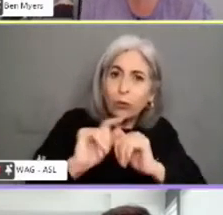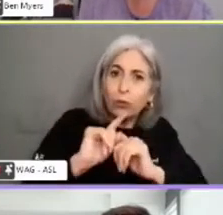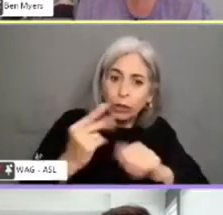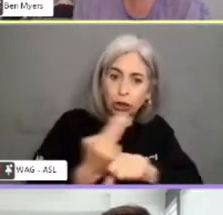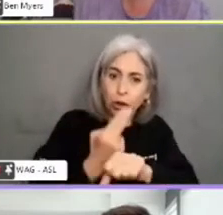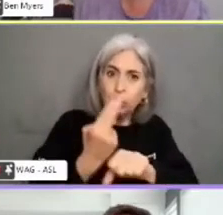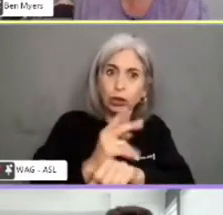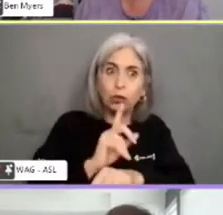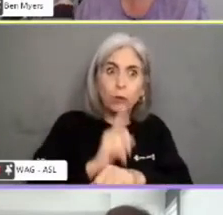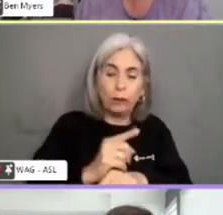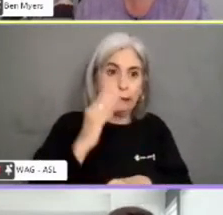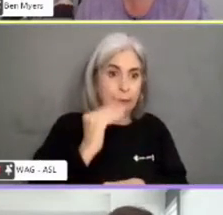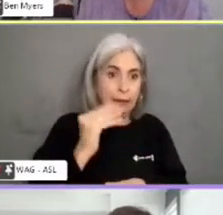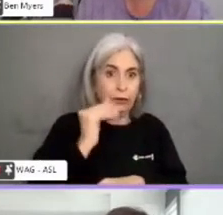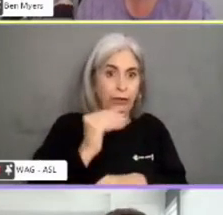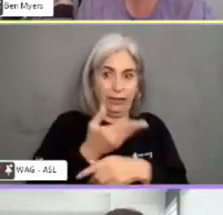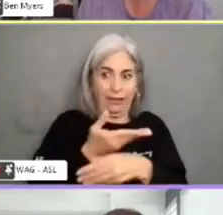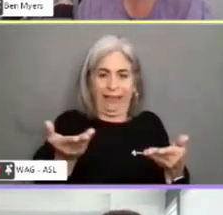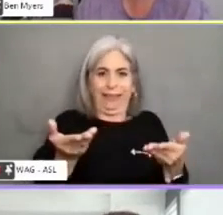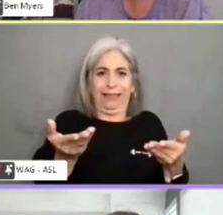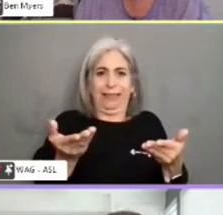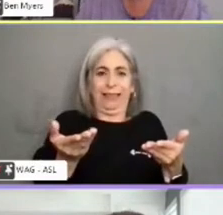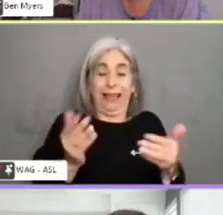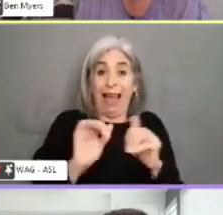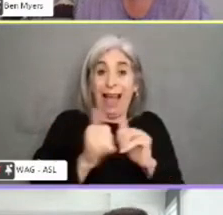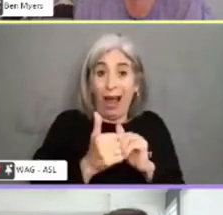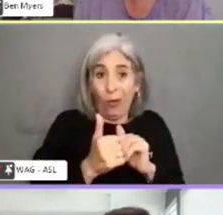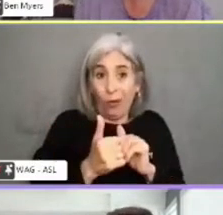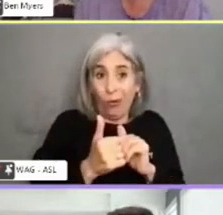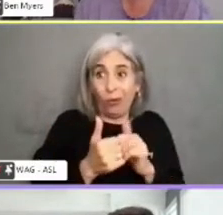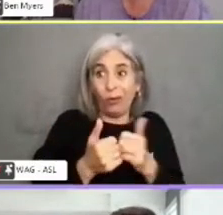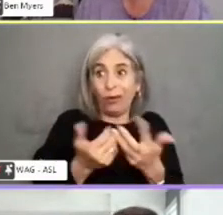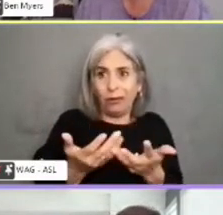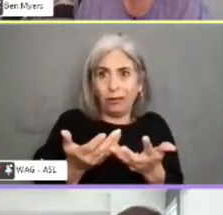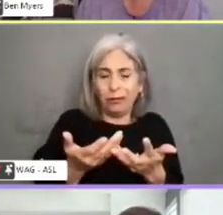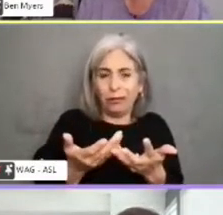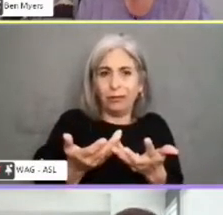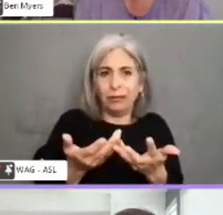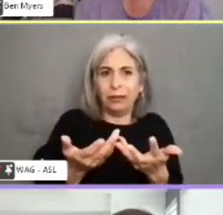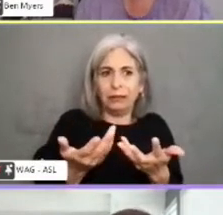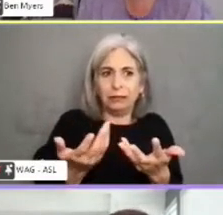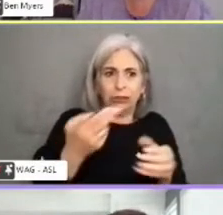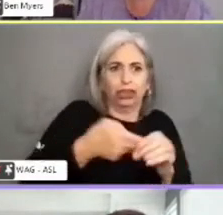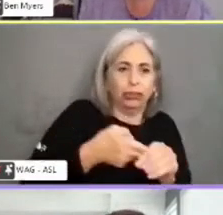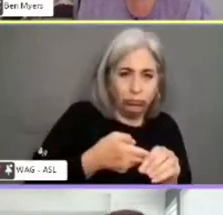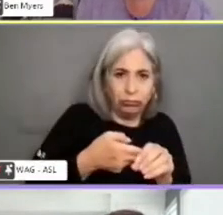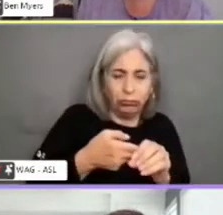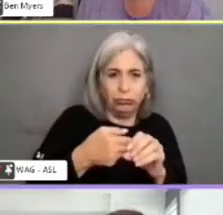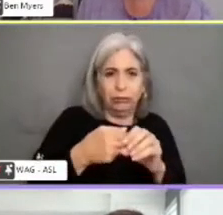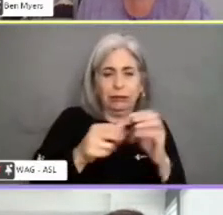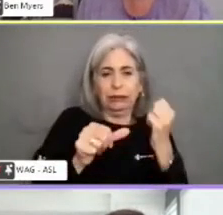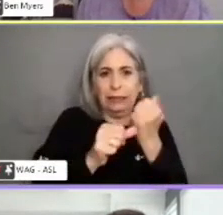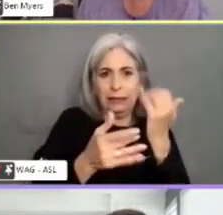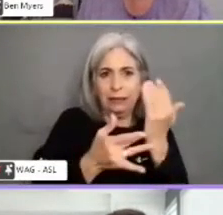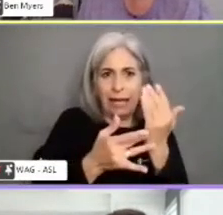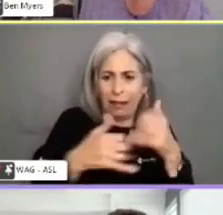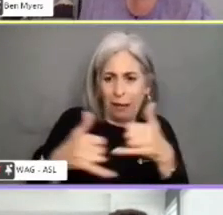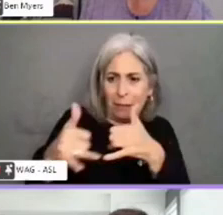are really experiencing a thing. And the only way to do that is to like properly hop into assistive tech and play around with it